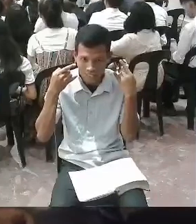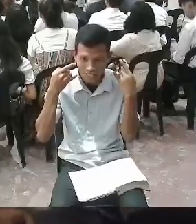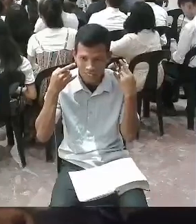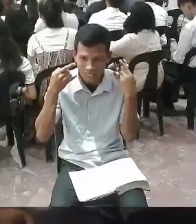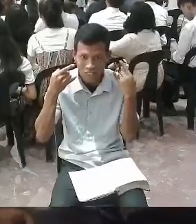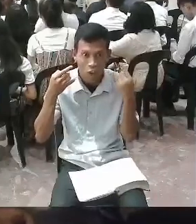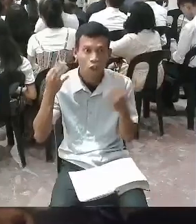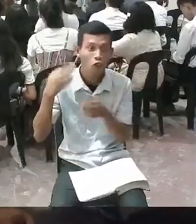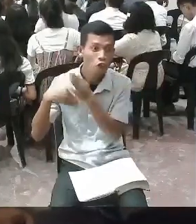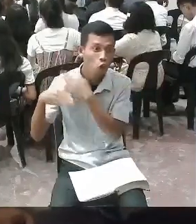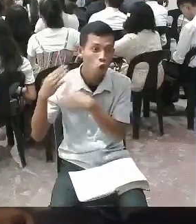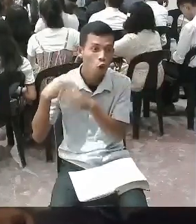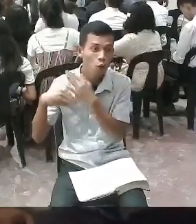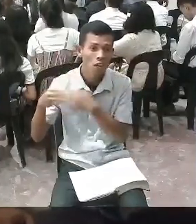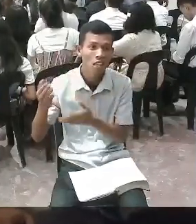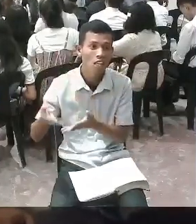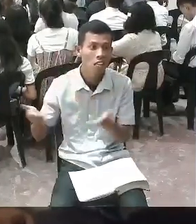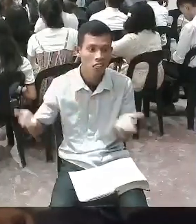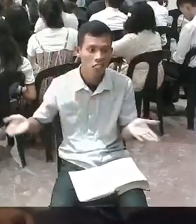Former things,